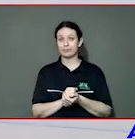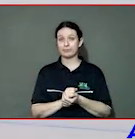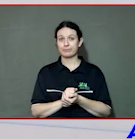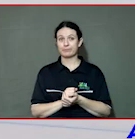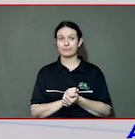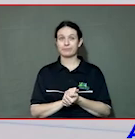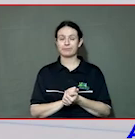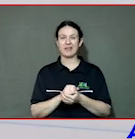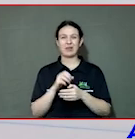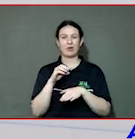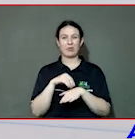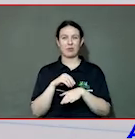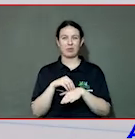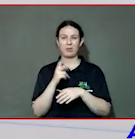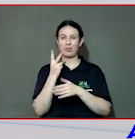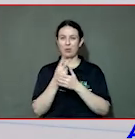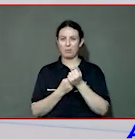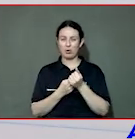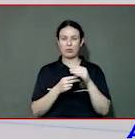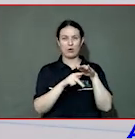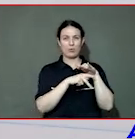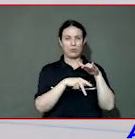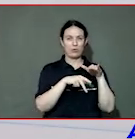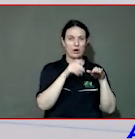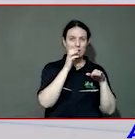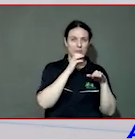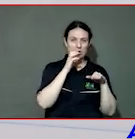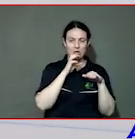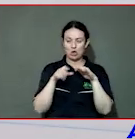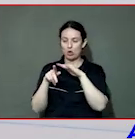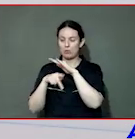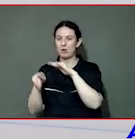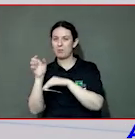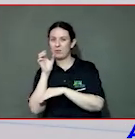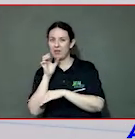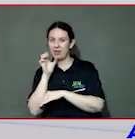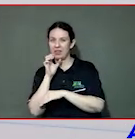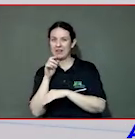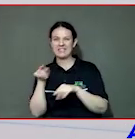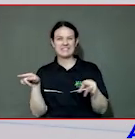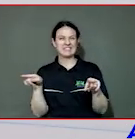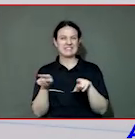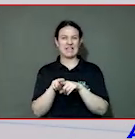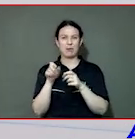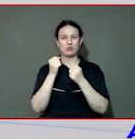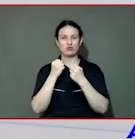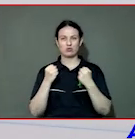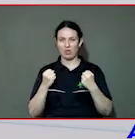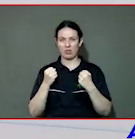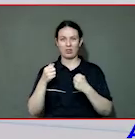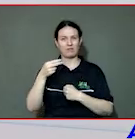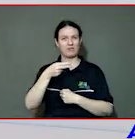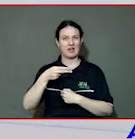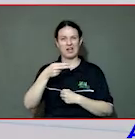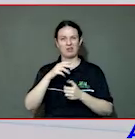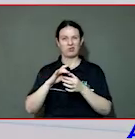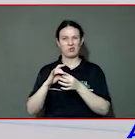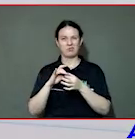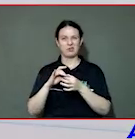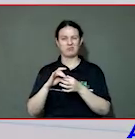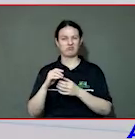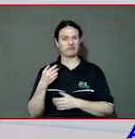is, because they're both primary alcohols, they both have the same strength hydrogen bonds. I don't want